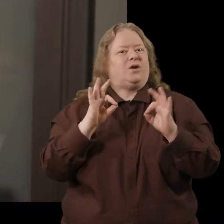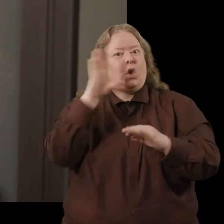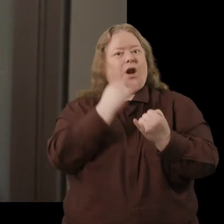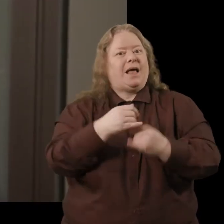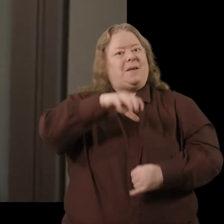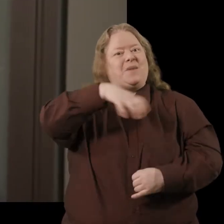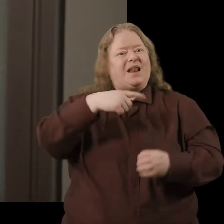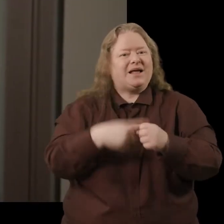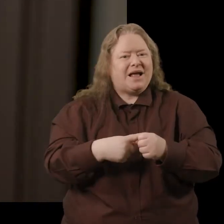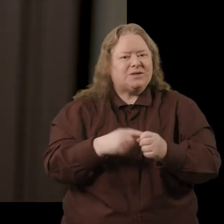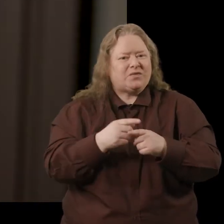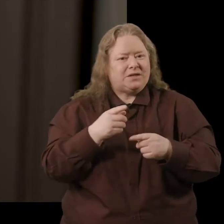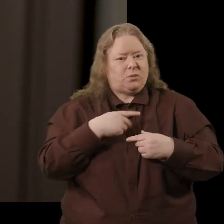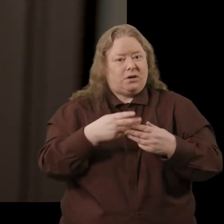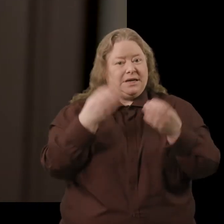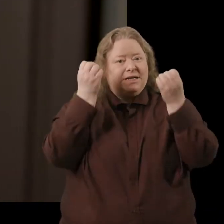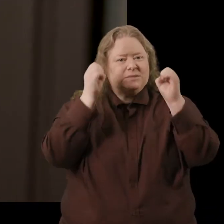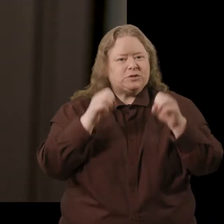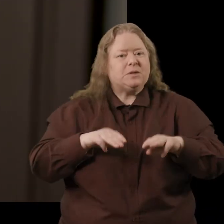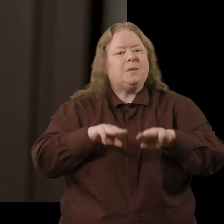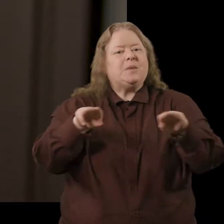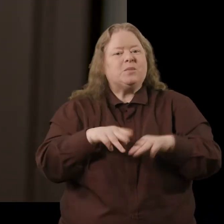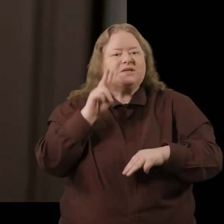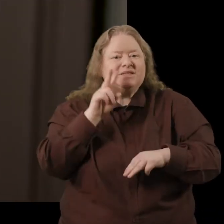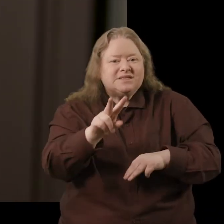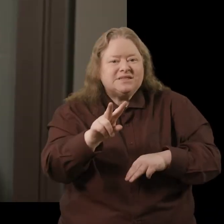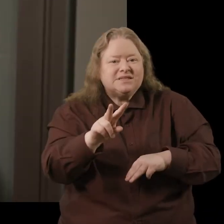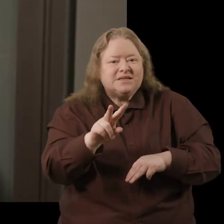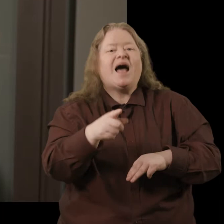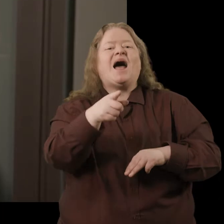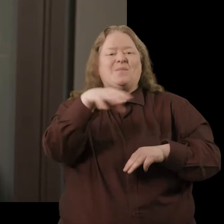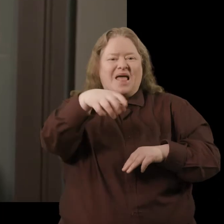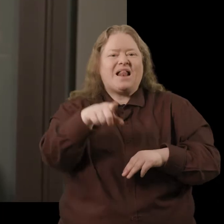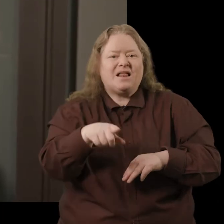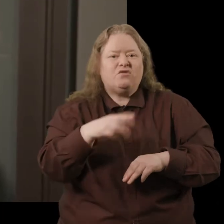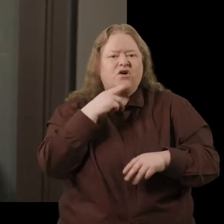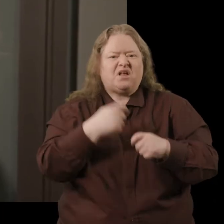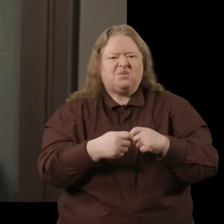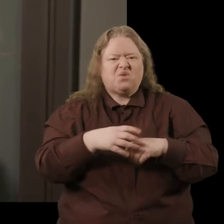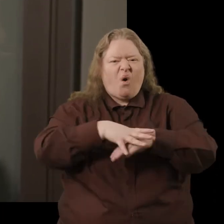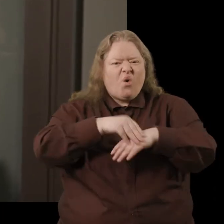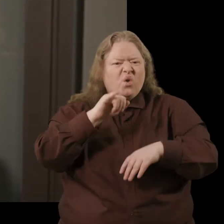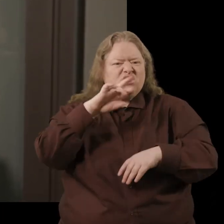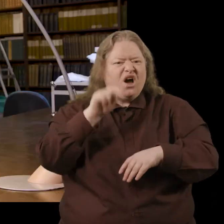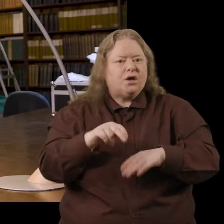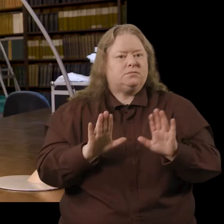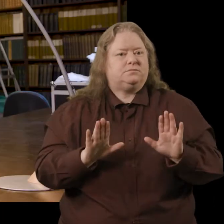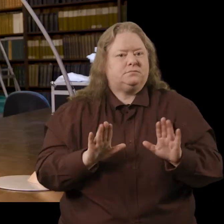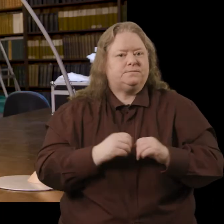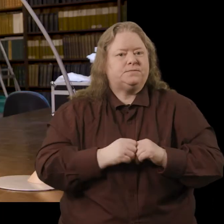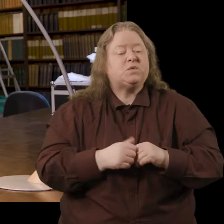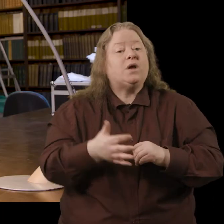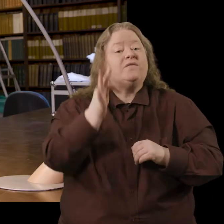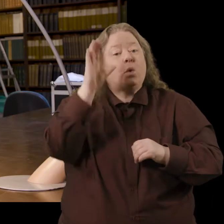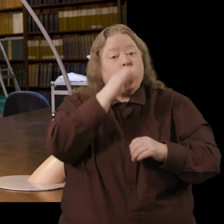a bell again, so that when it went on exhibition, the public would come in and they'd see a bell rather than just a piece of old iron. So if you